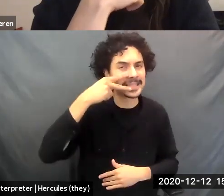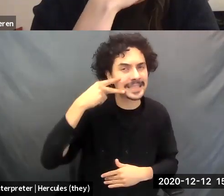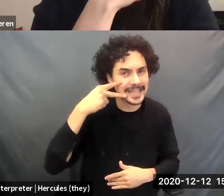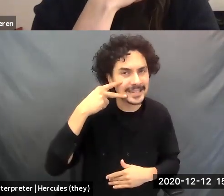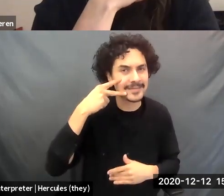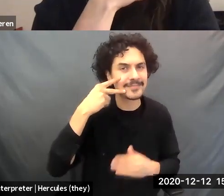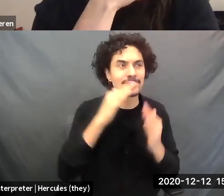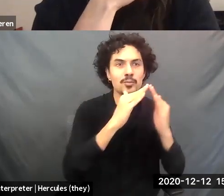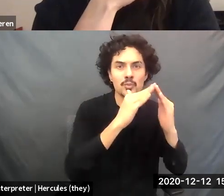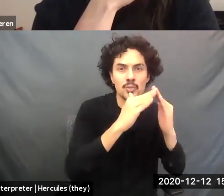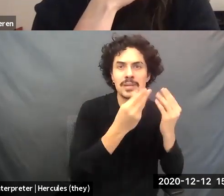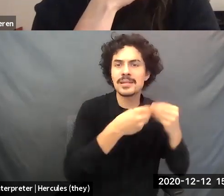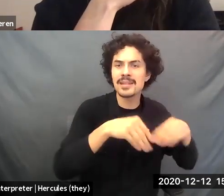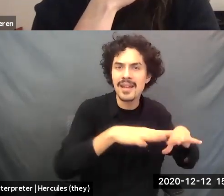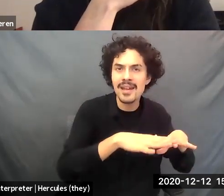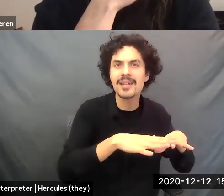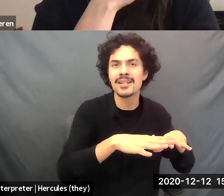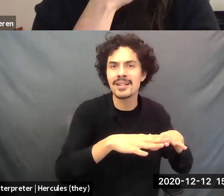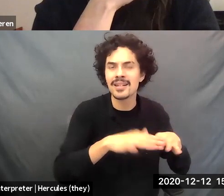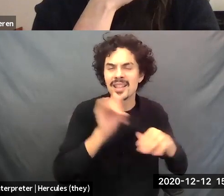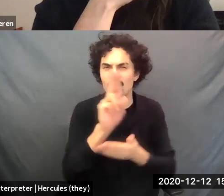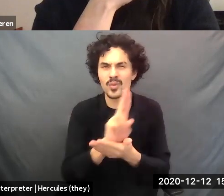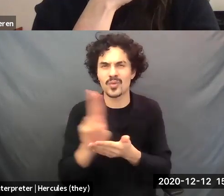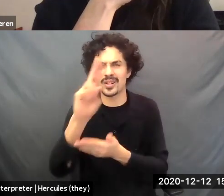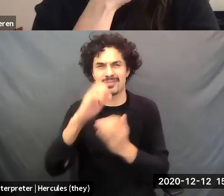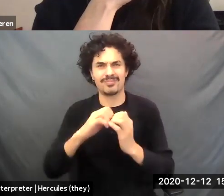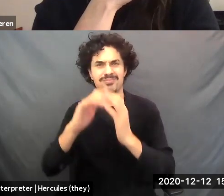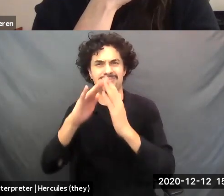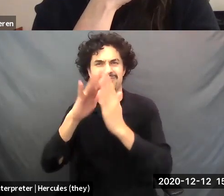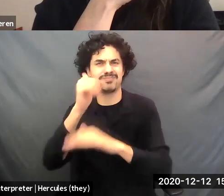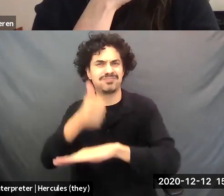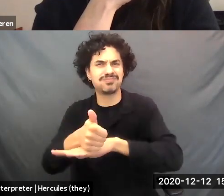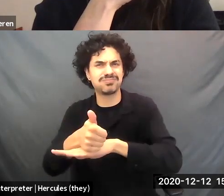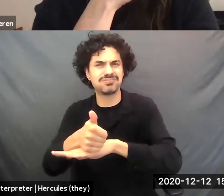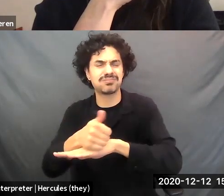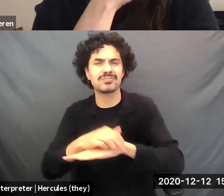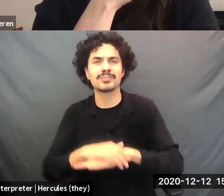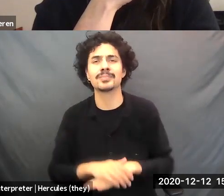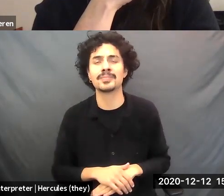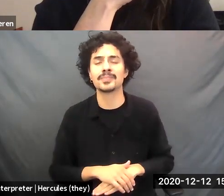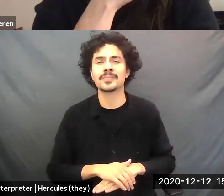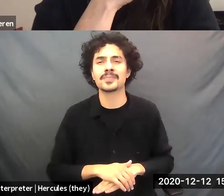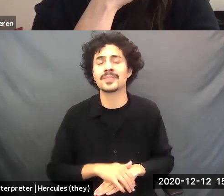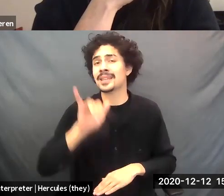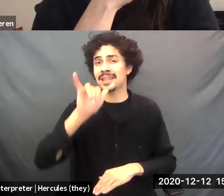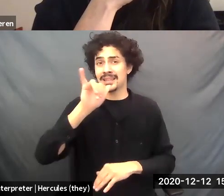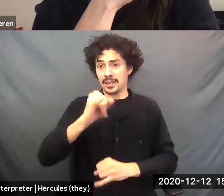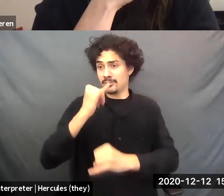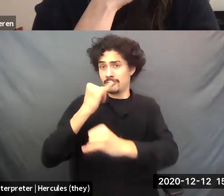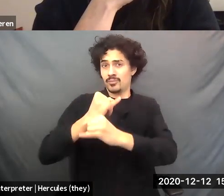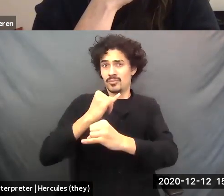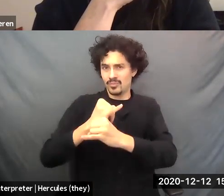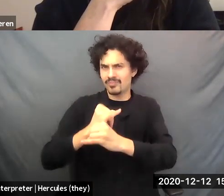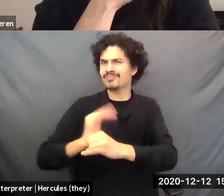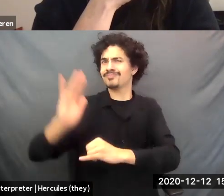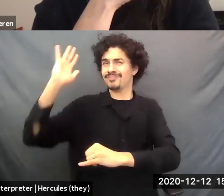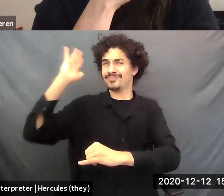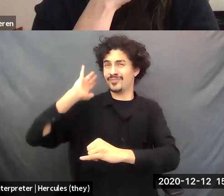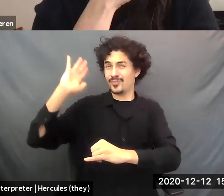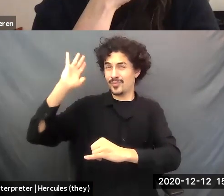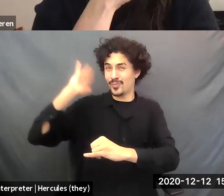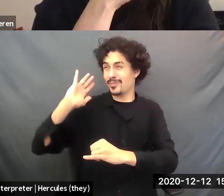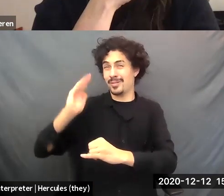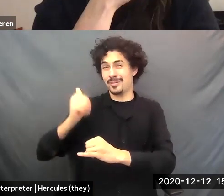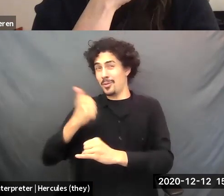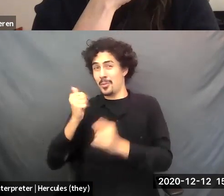communities and then given to universities. So what is the obligation of an institution that's built on native land, right? Somebody else's